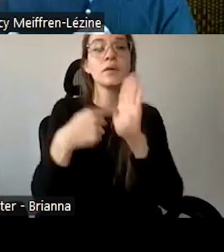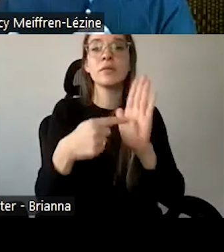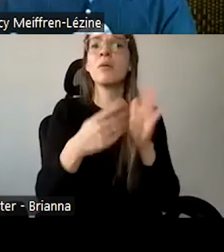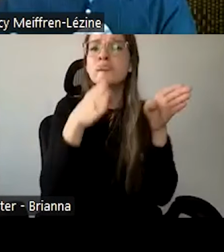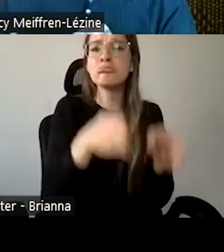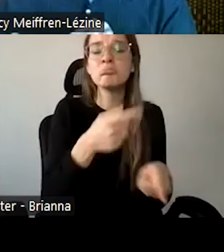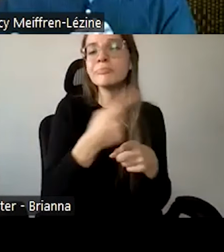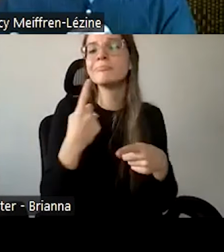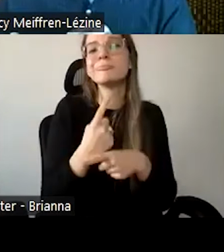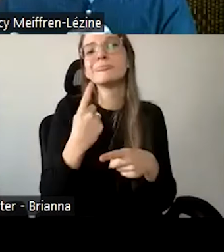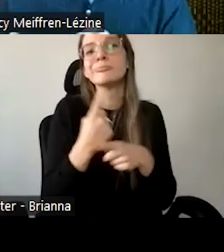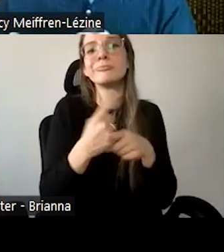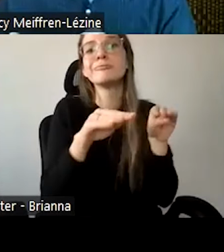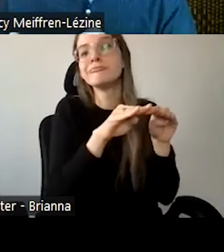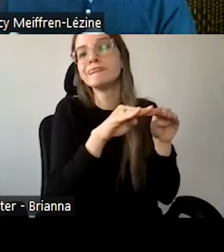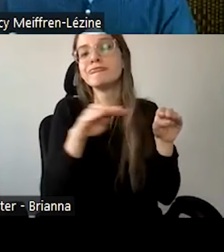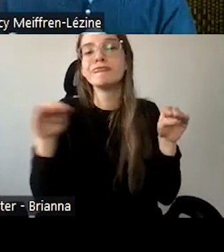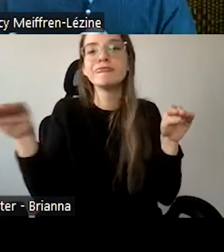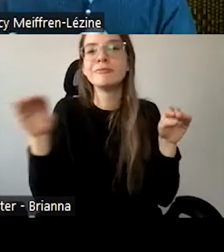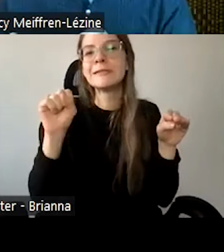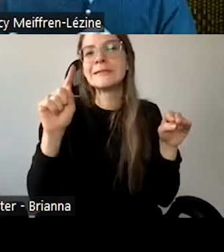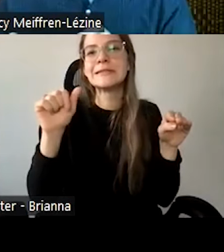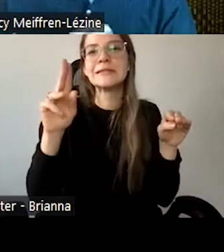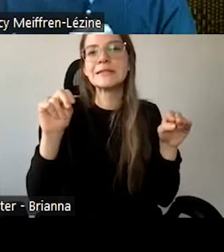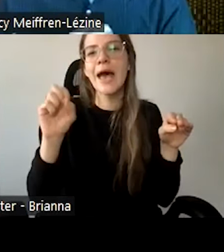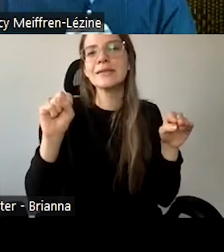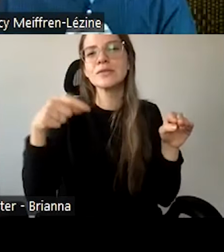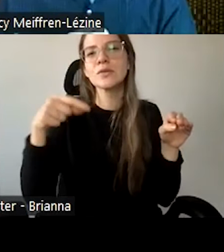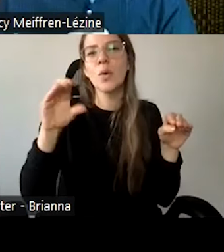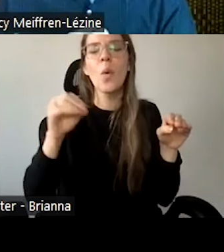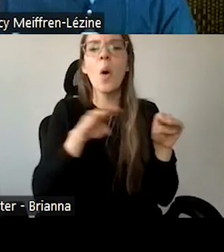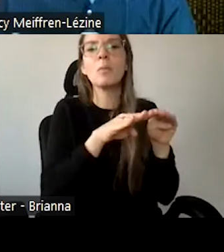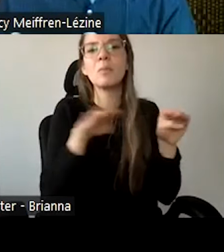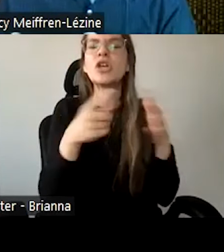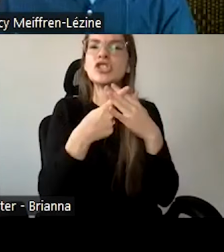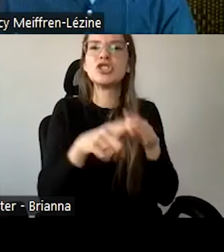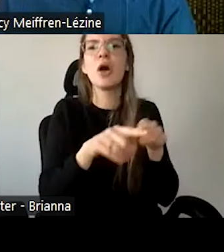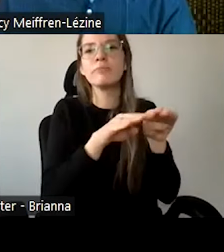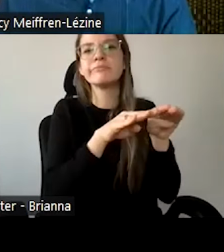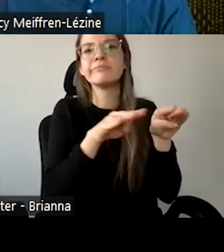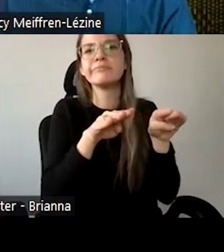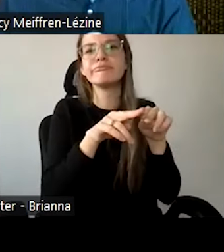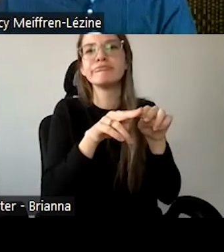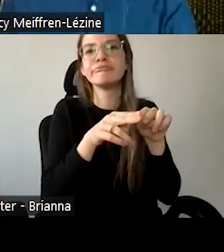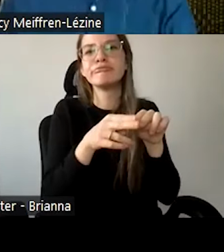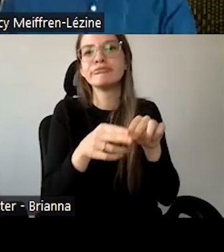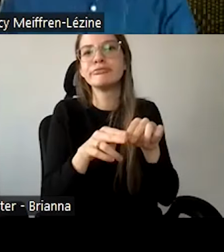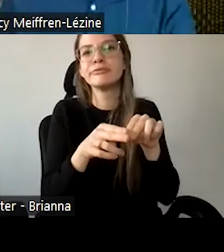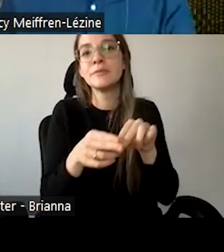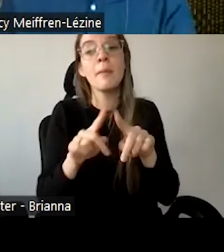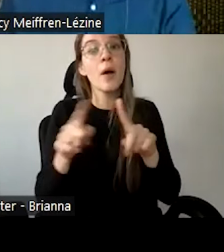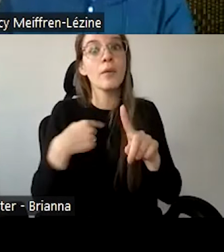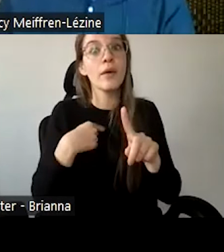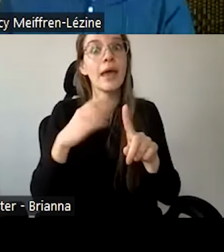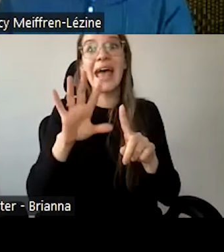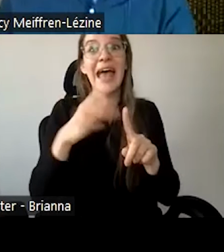quo trajectory. They started shifting down towards suicide, but we were able to successfully bring